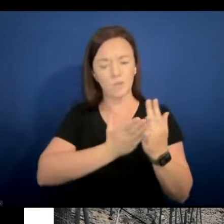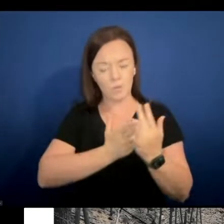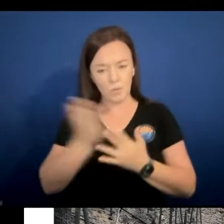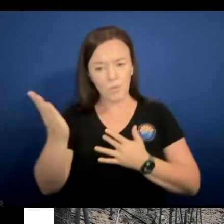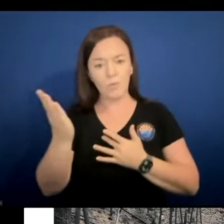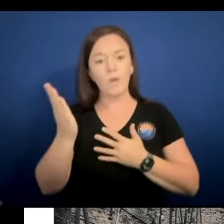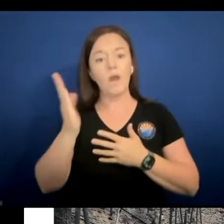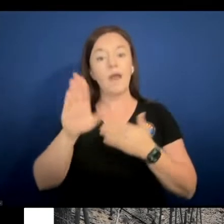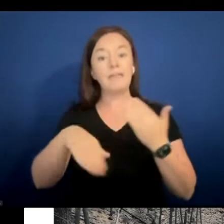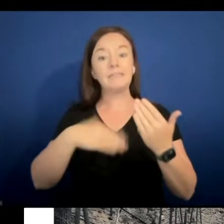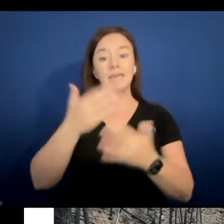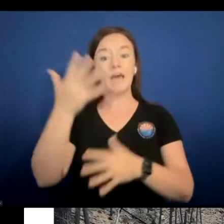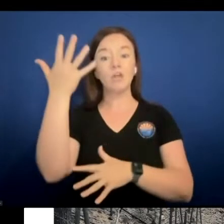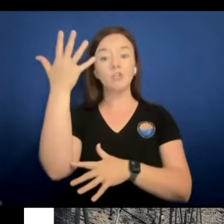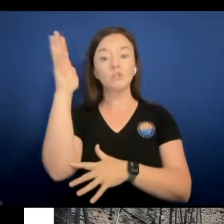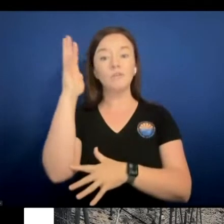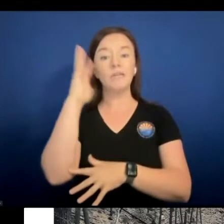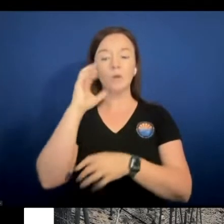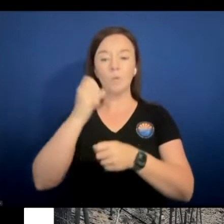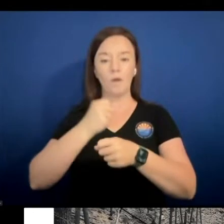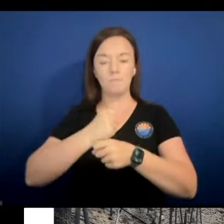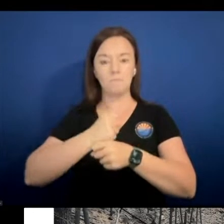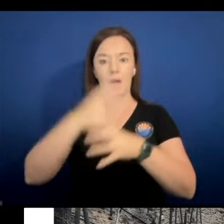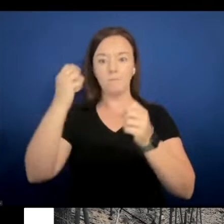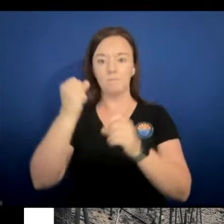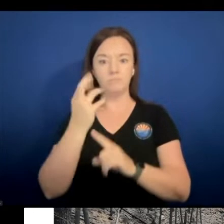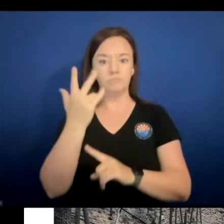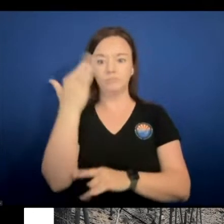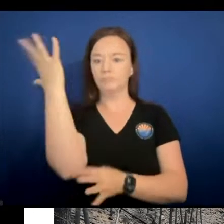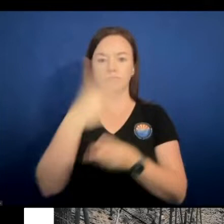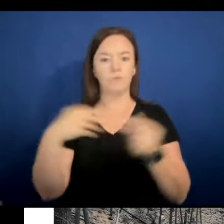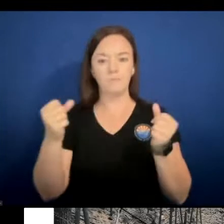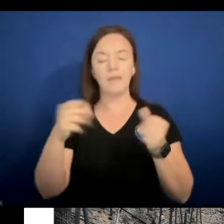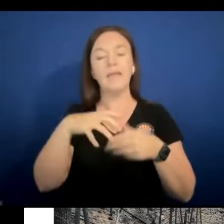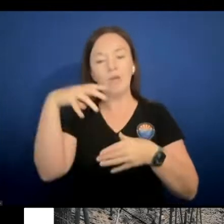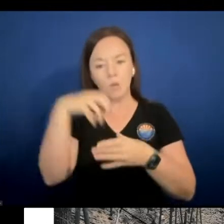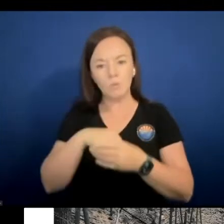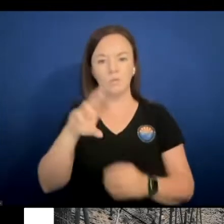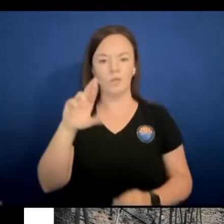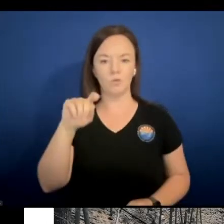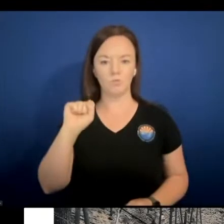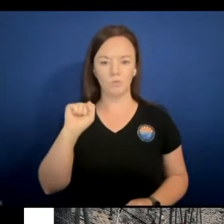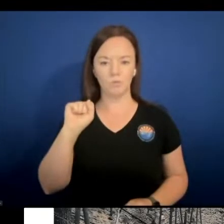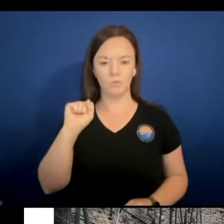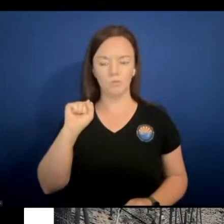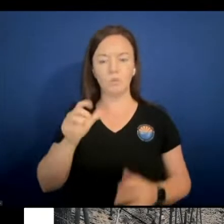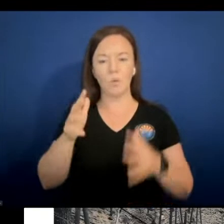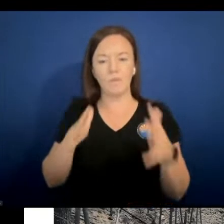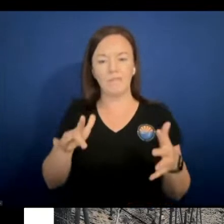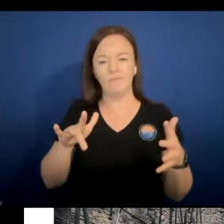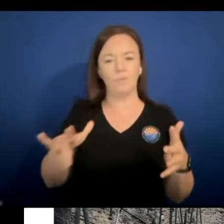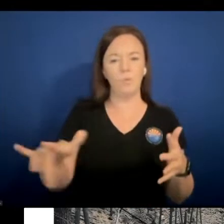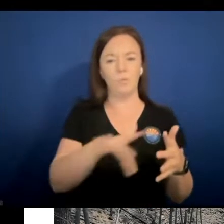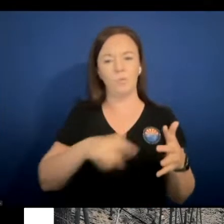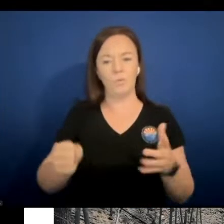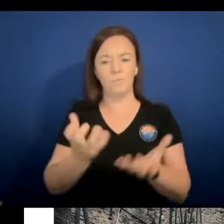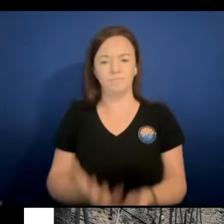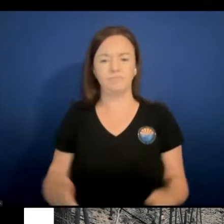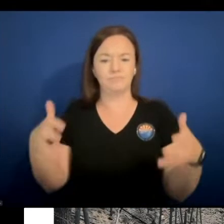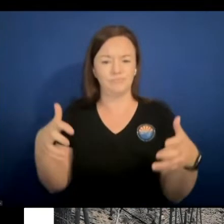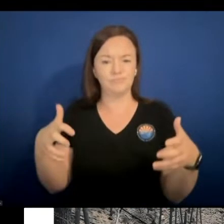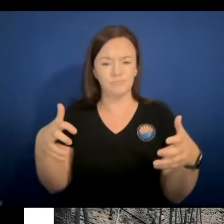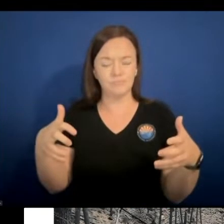entire tree will combust, including the root below the soil. So you have